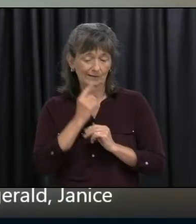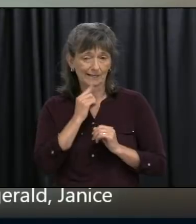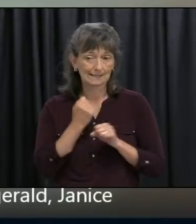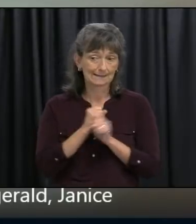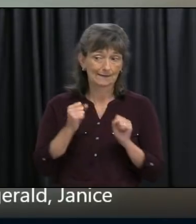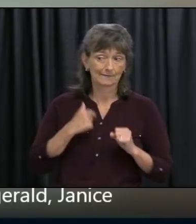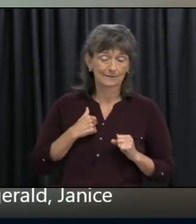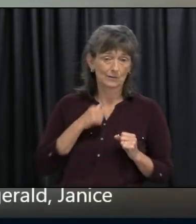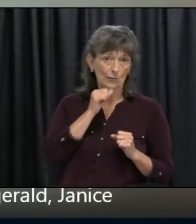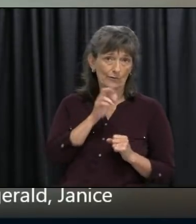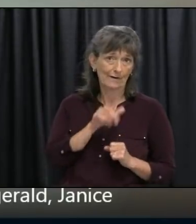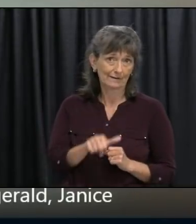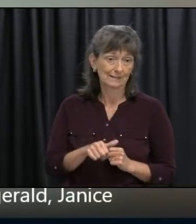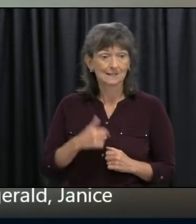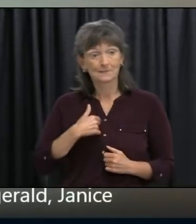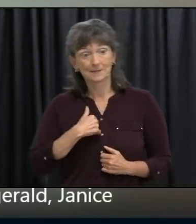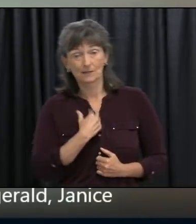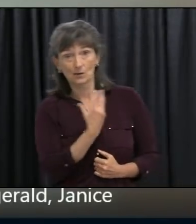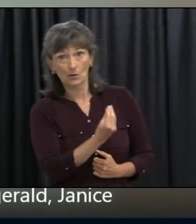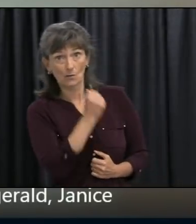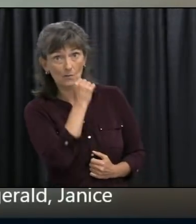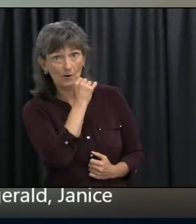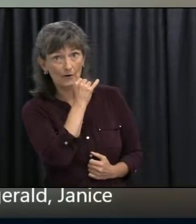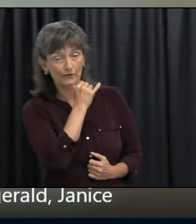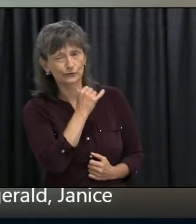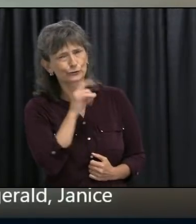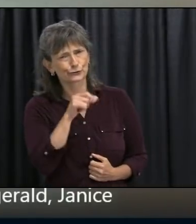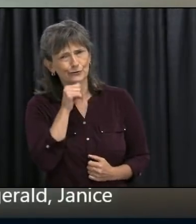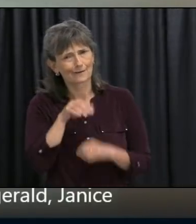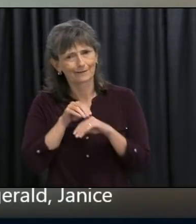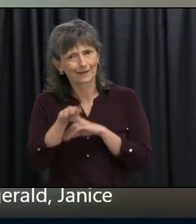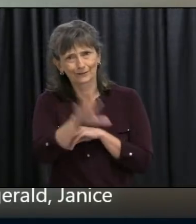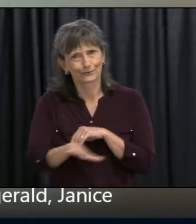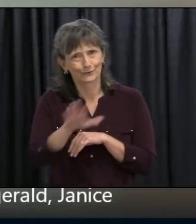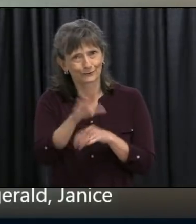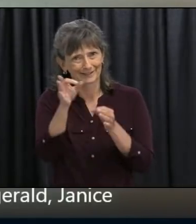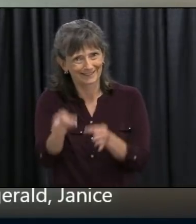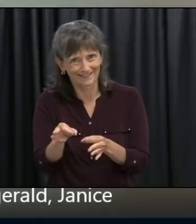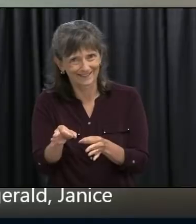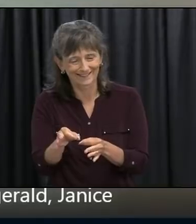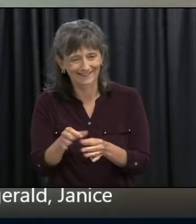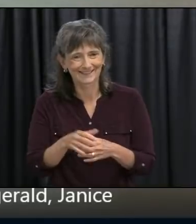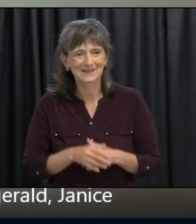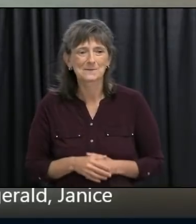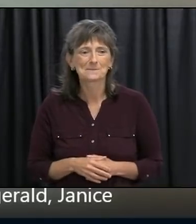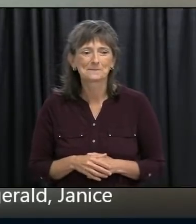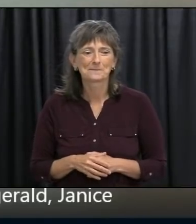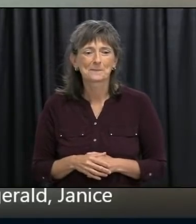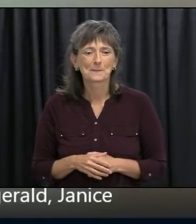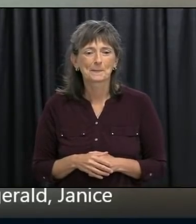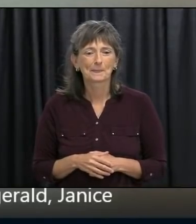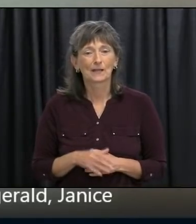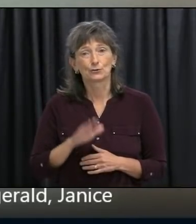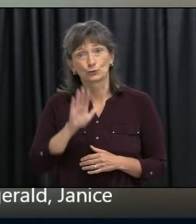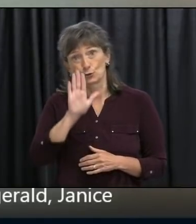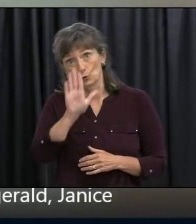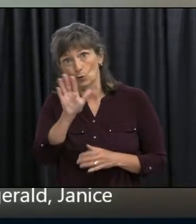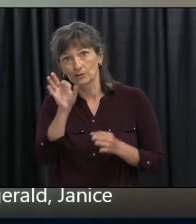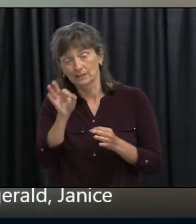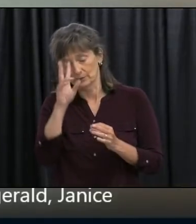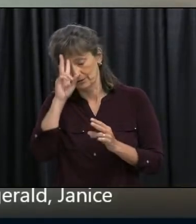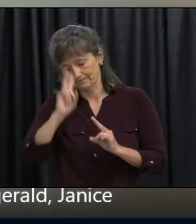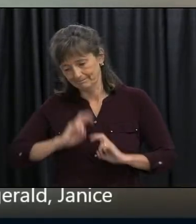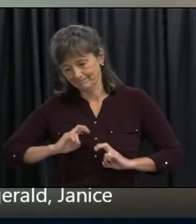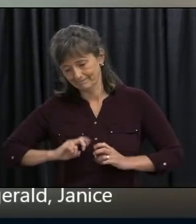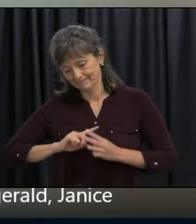or not I would go to a bar really shouldn't factor into what someone's decision should be. They should be making that